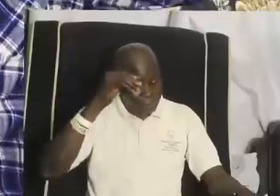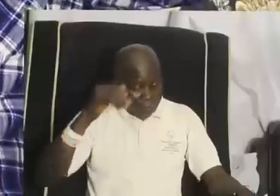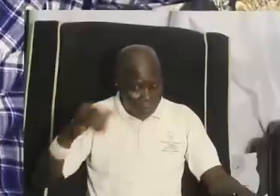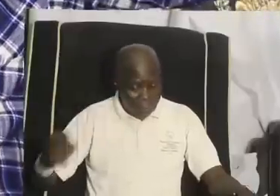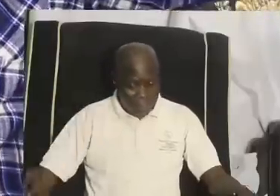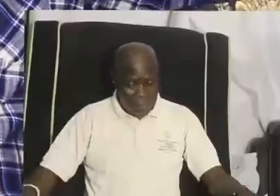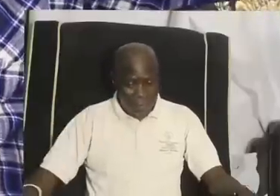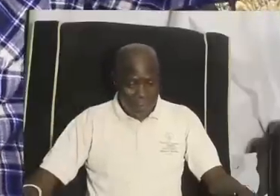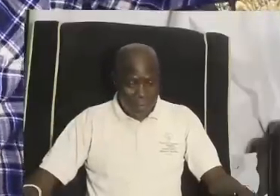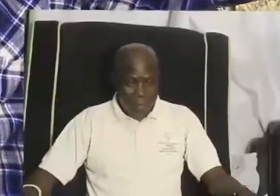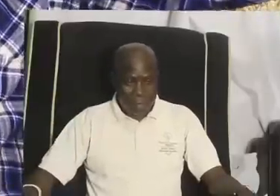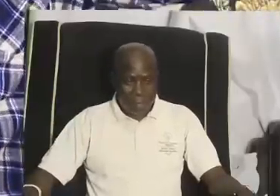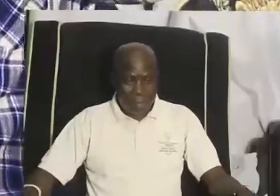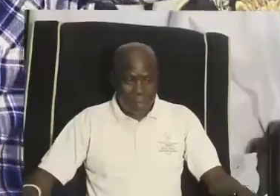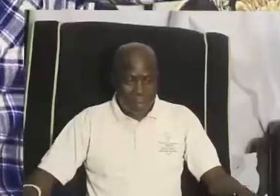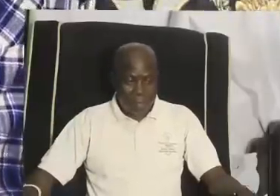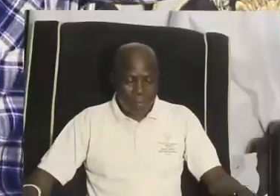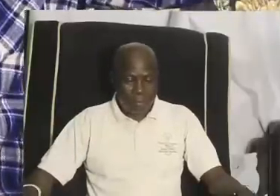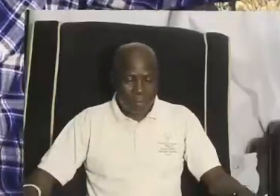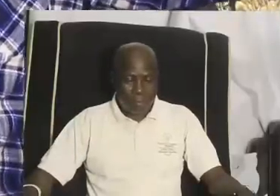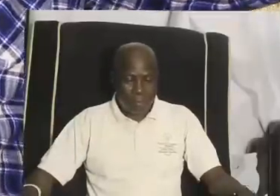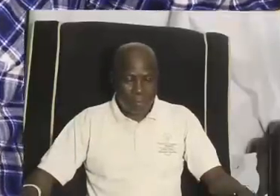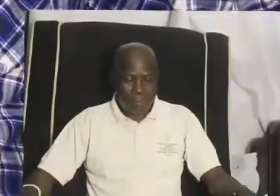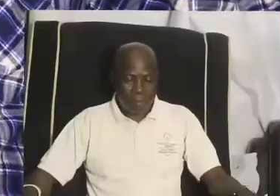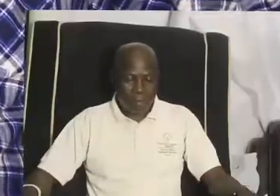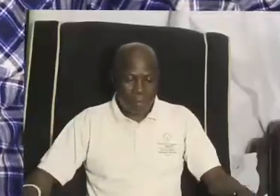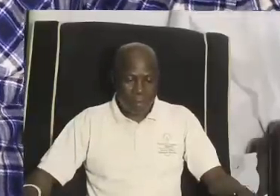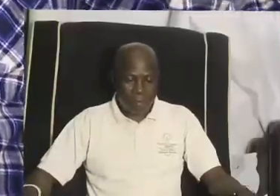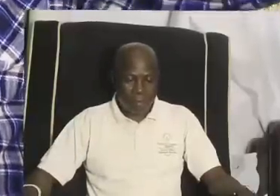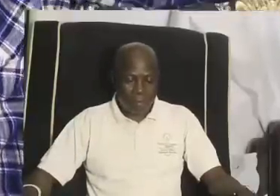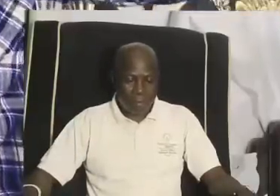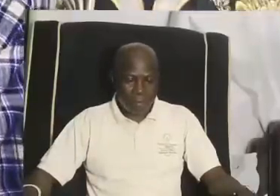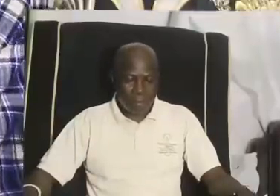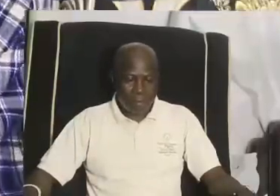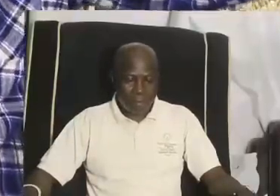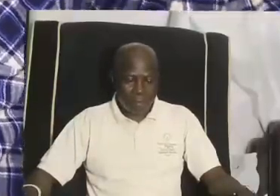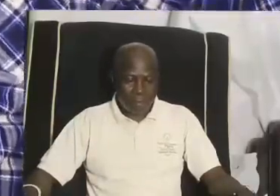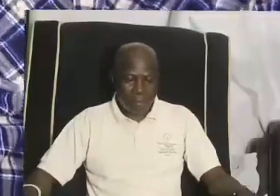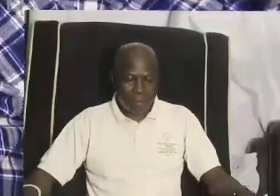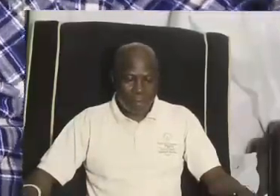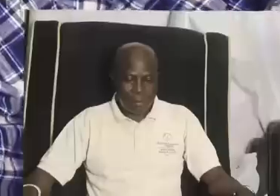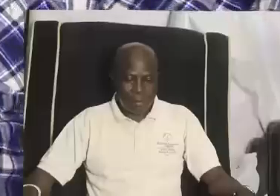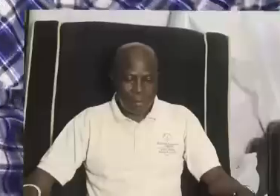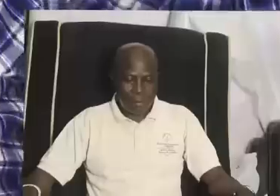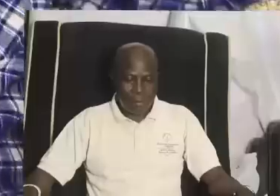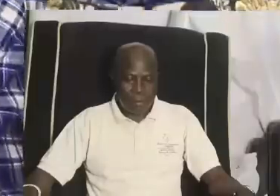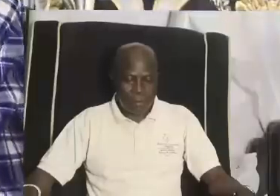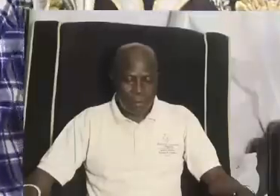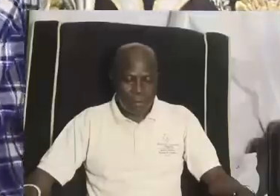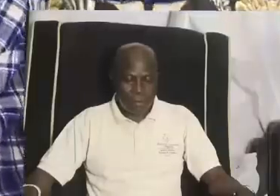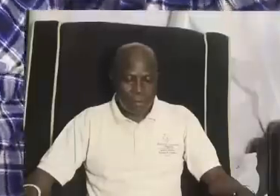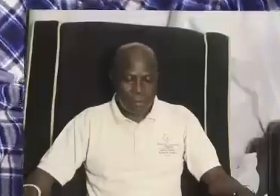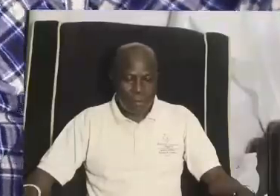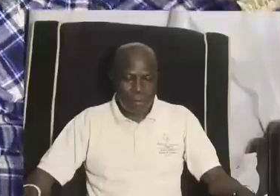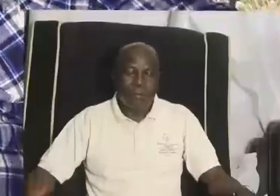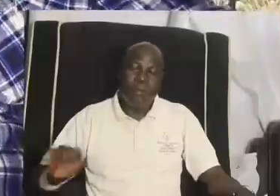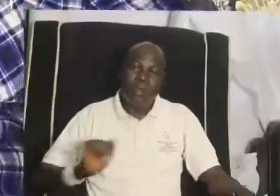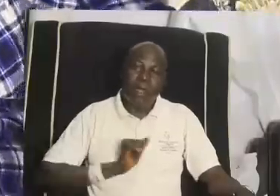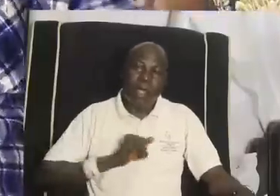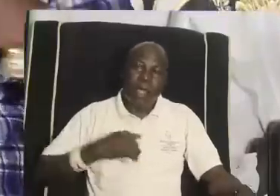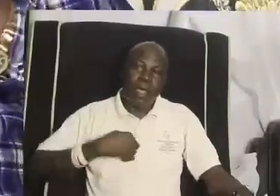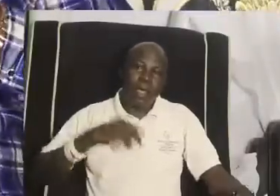emi leri kan emi leri kan e wa pa mi ya emi leri